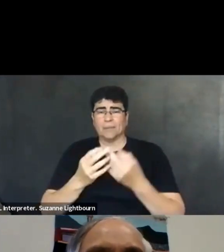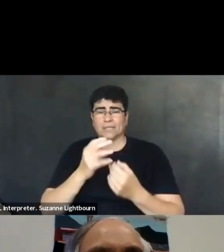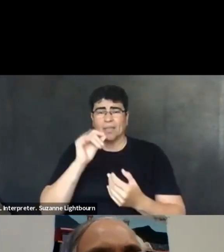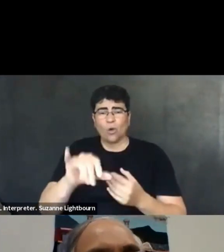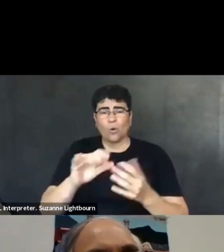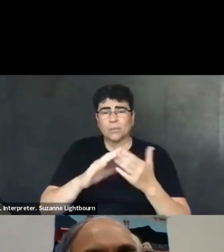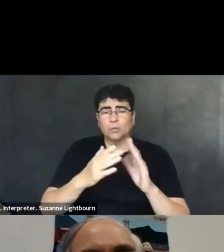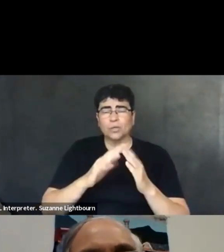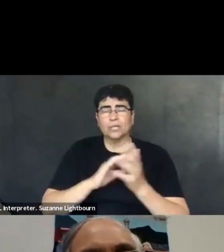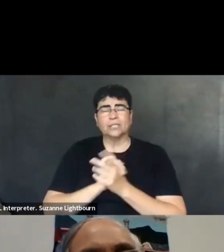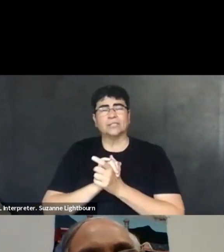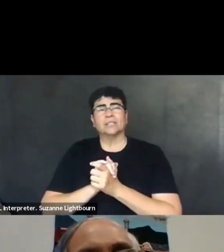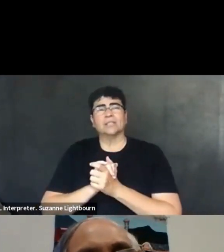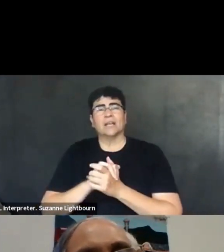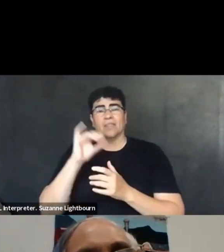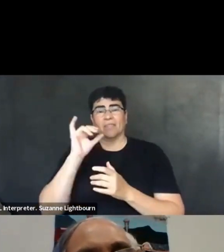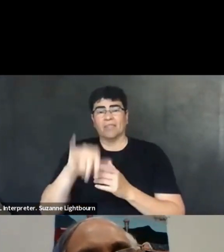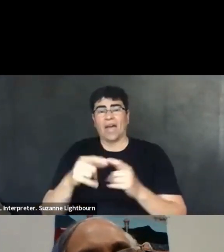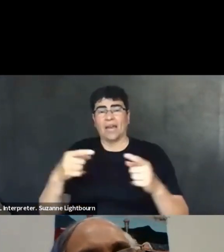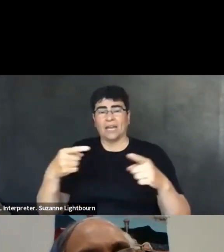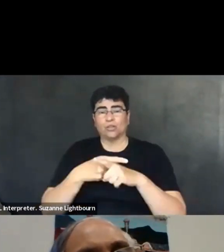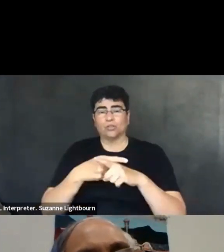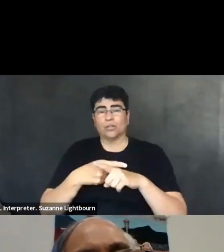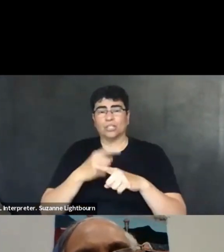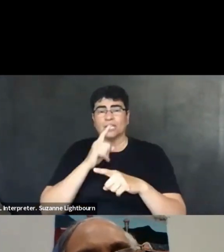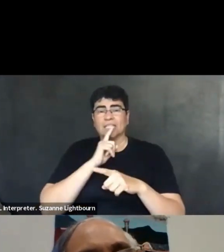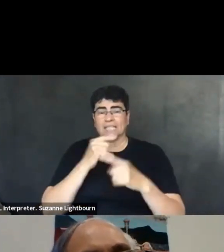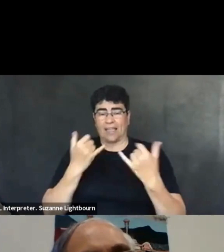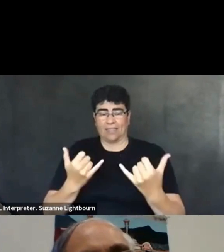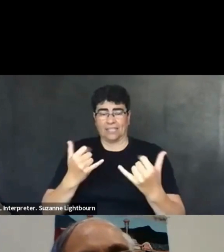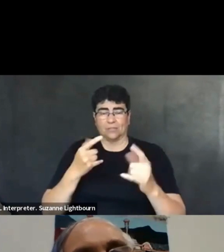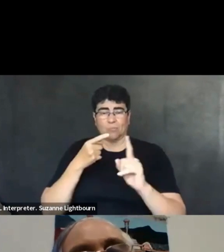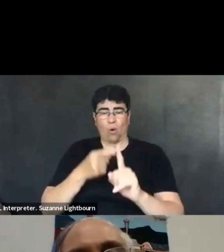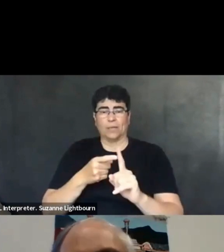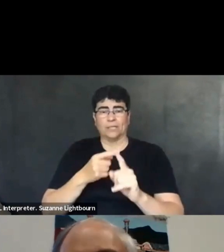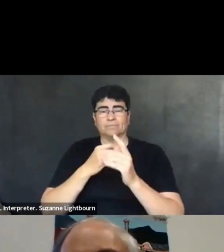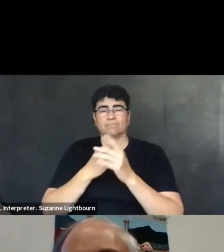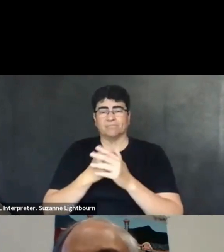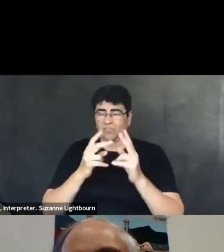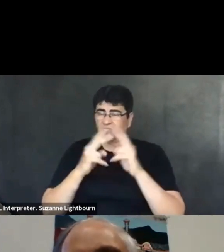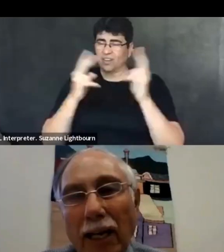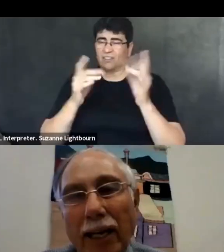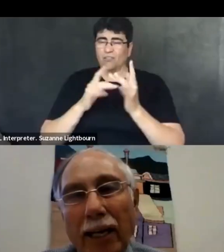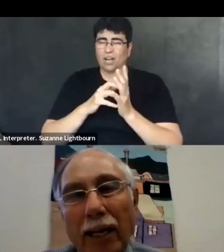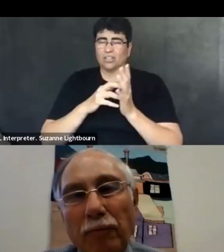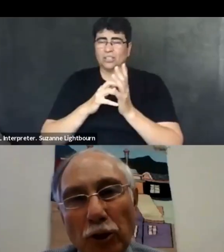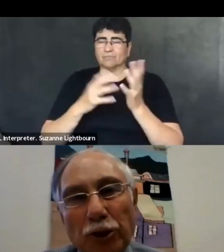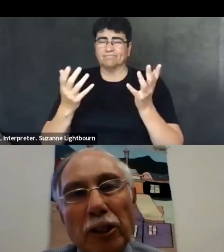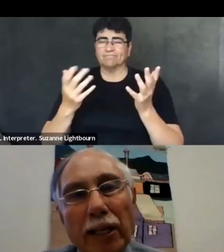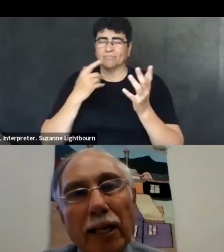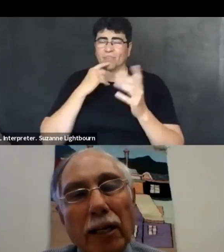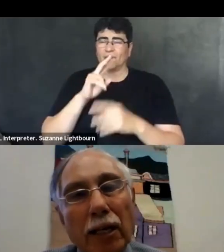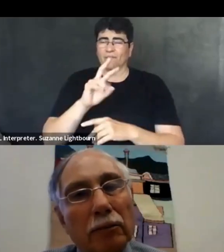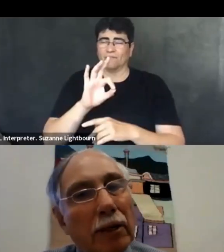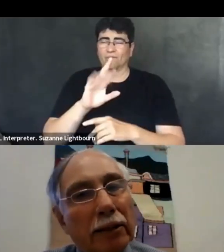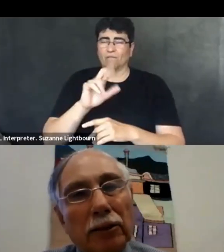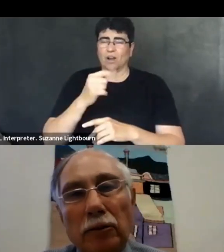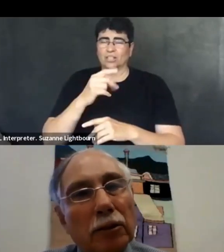communities. That intersection is one that is at this moment very fragile, and